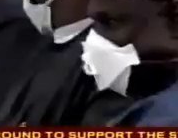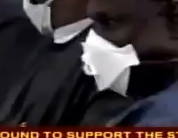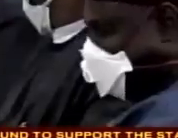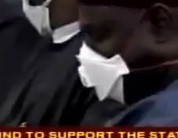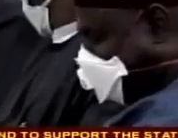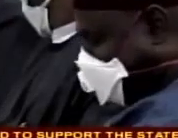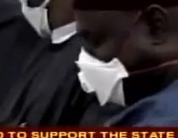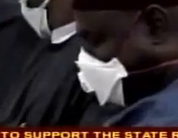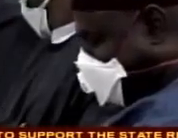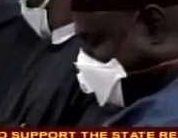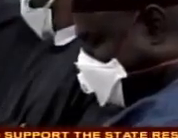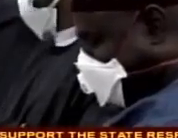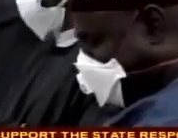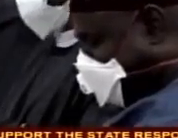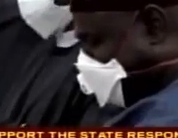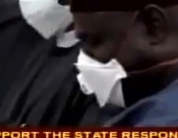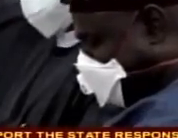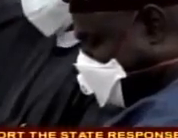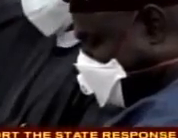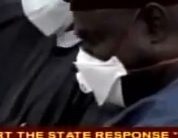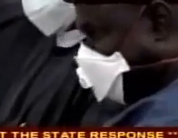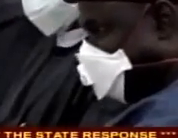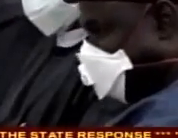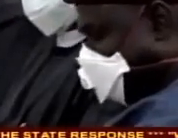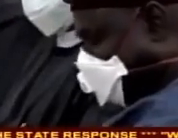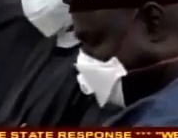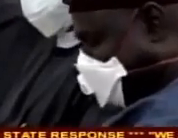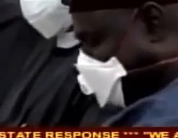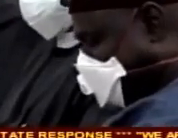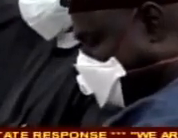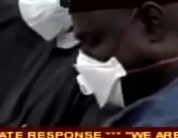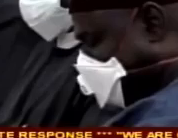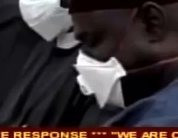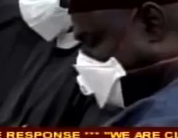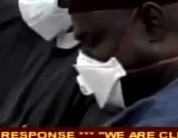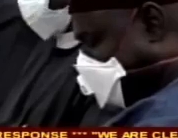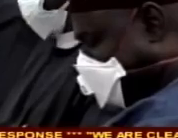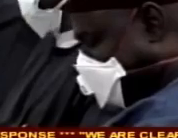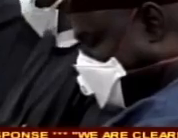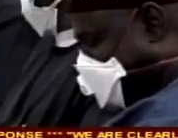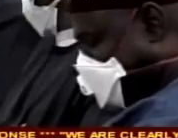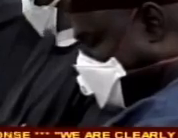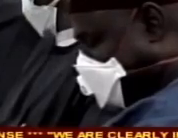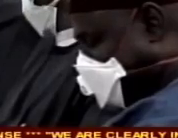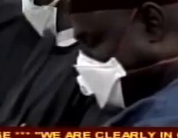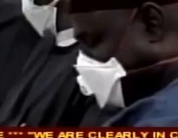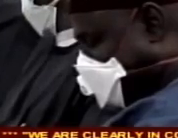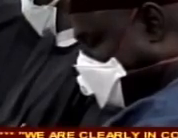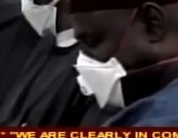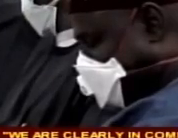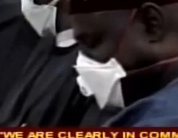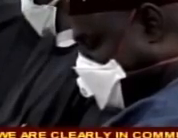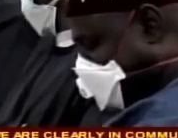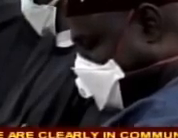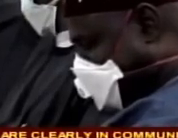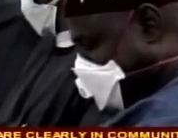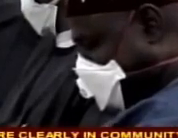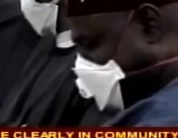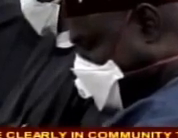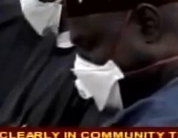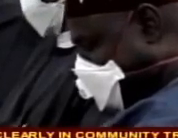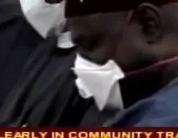produced here in Nigeria? Is it that our chemists are not equal to the task,